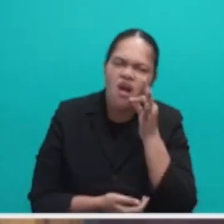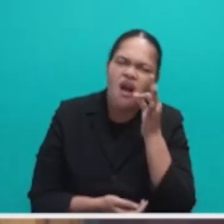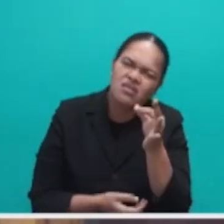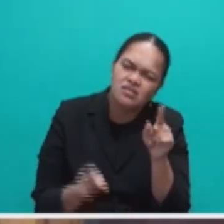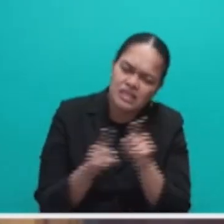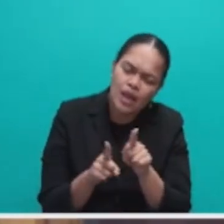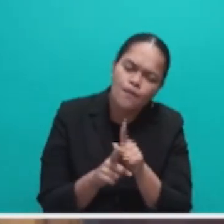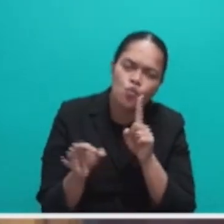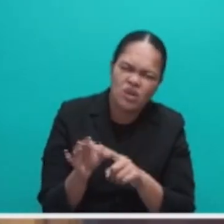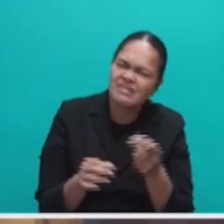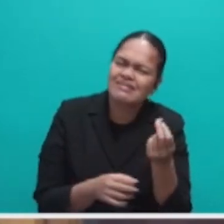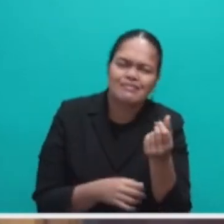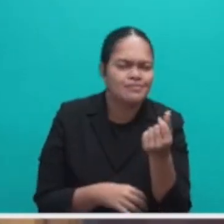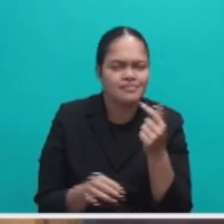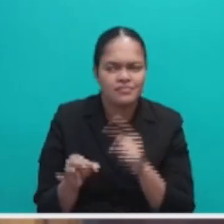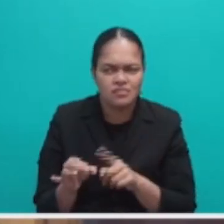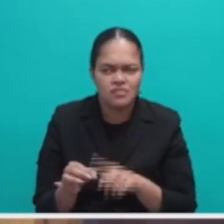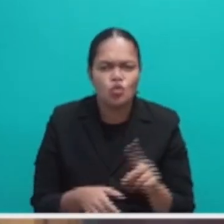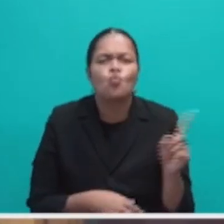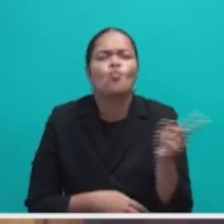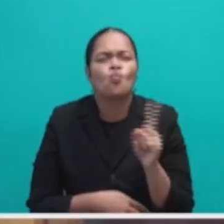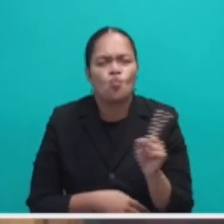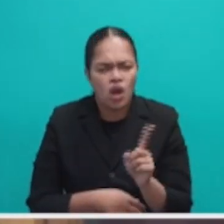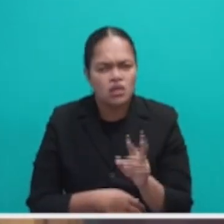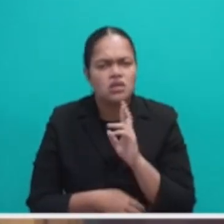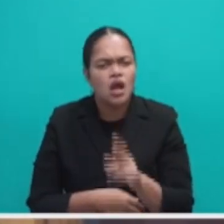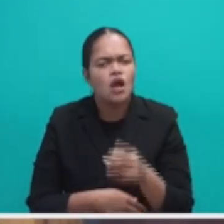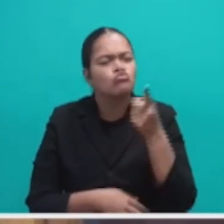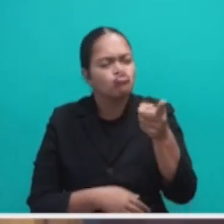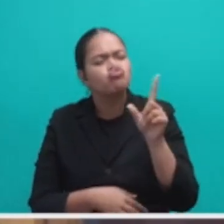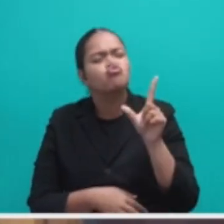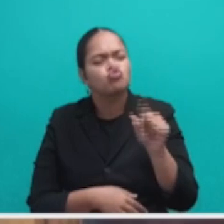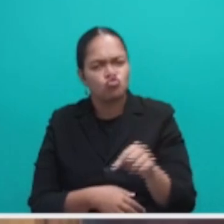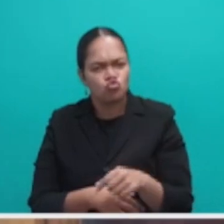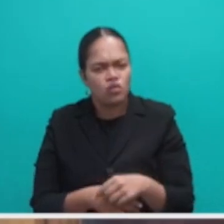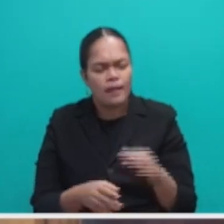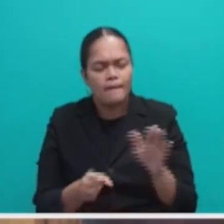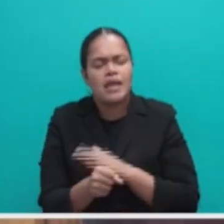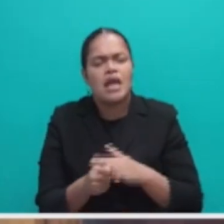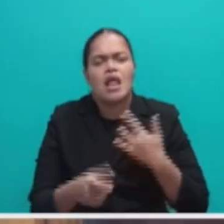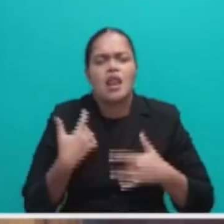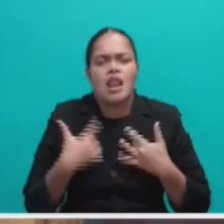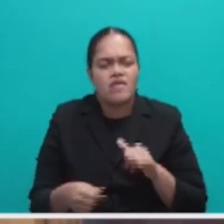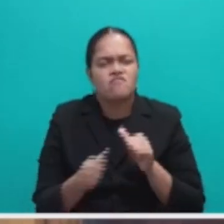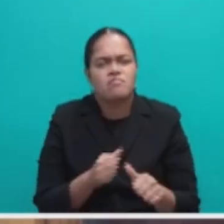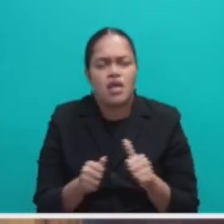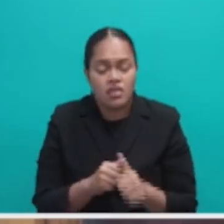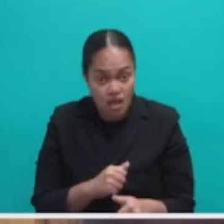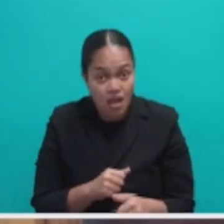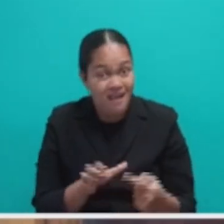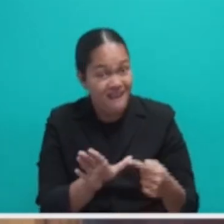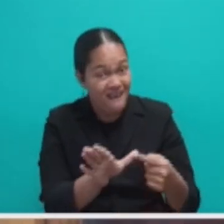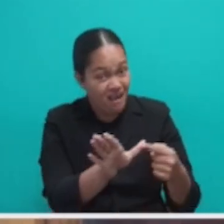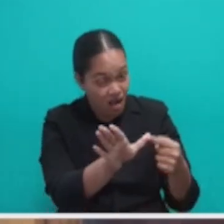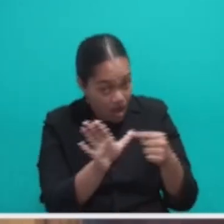question, a simple question. What are you doing to make lives better? And the